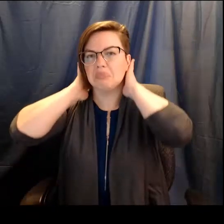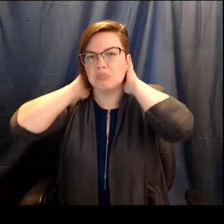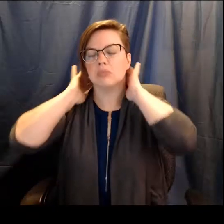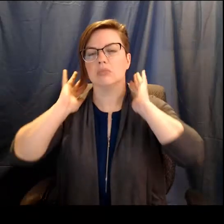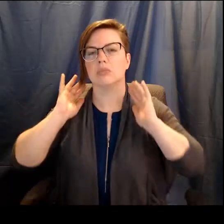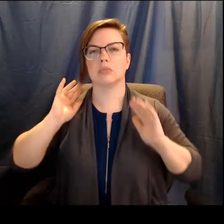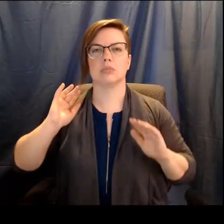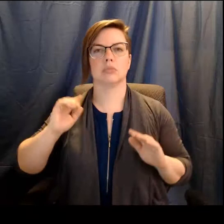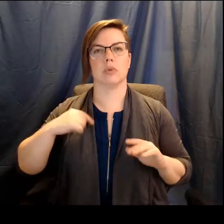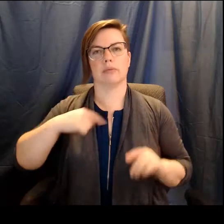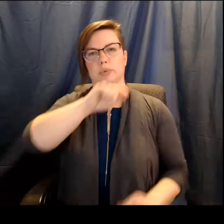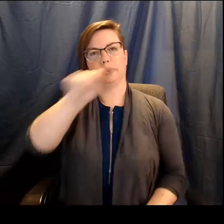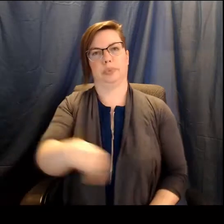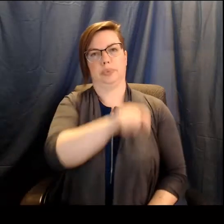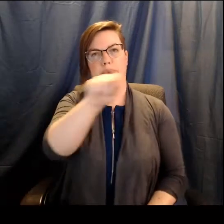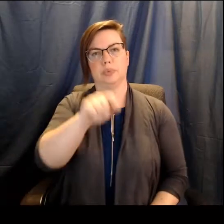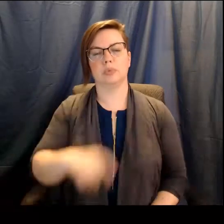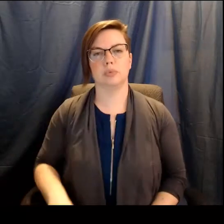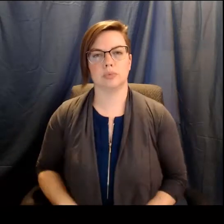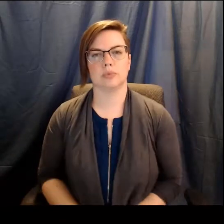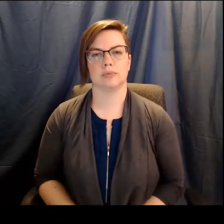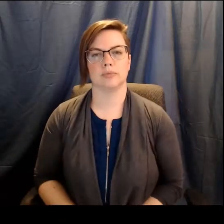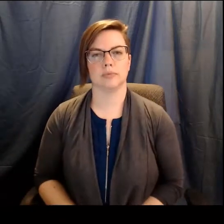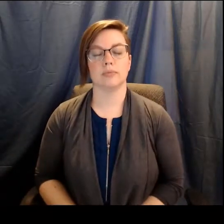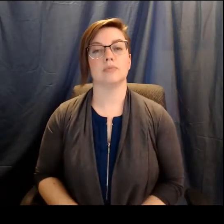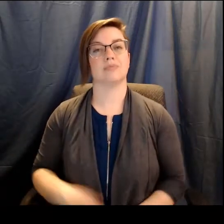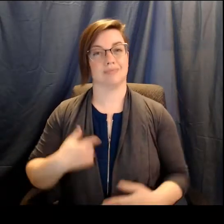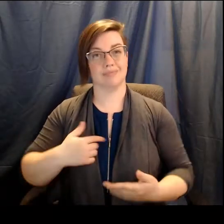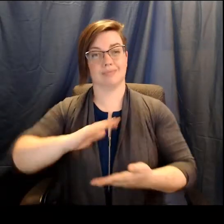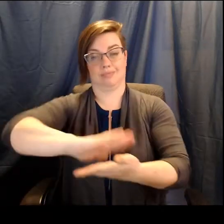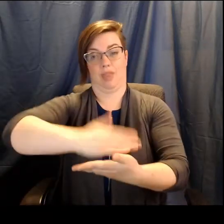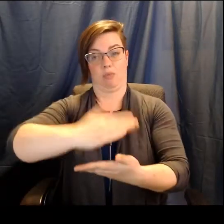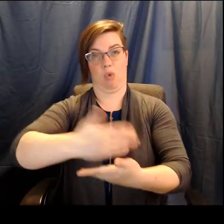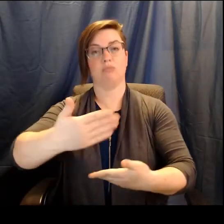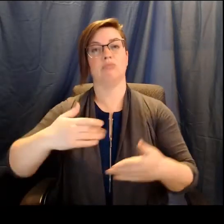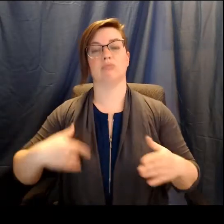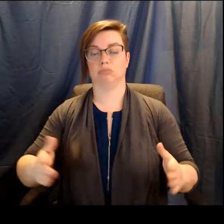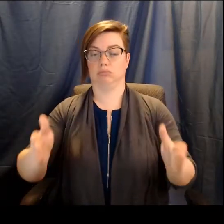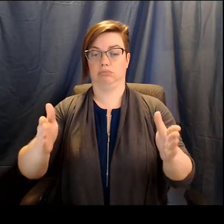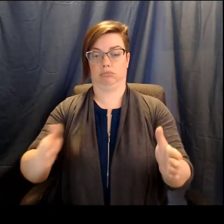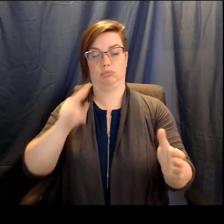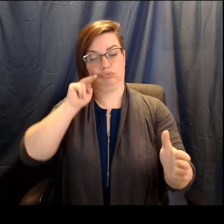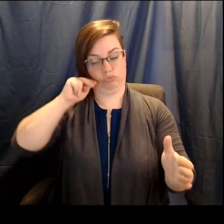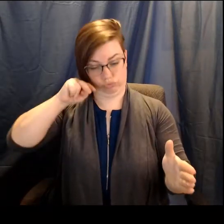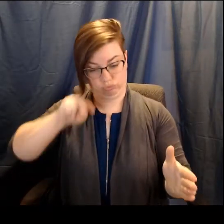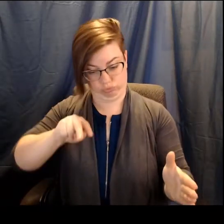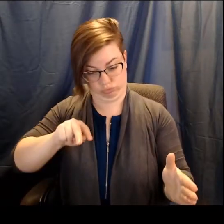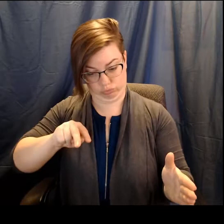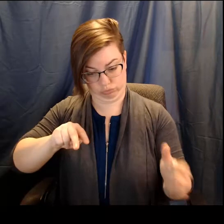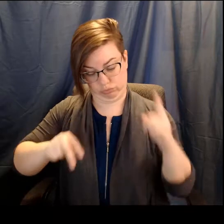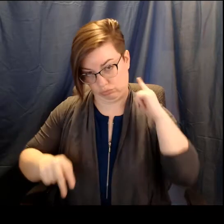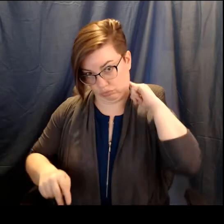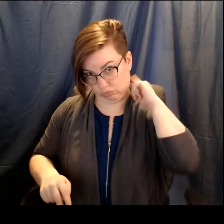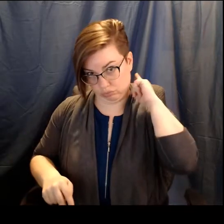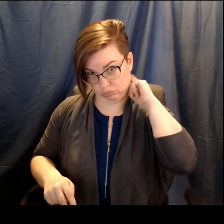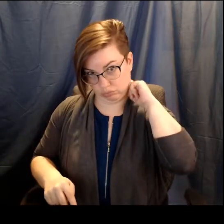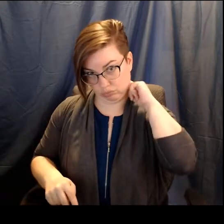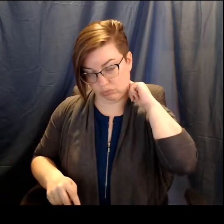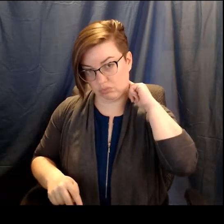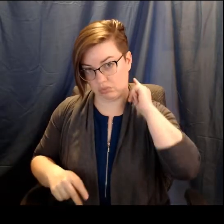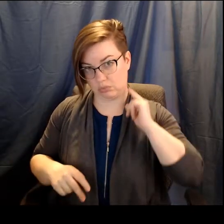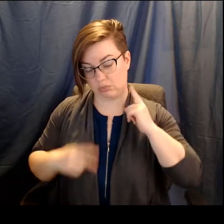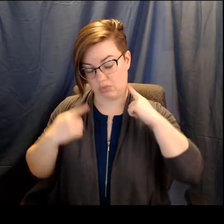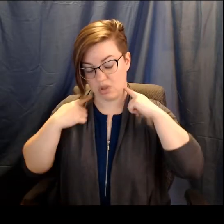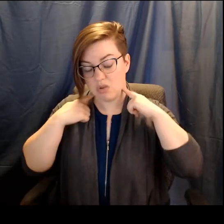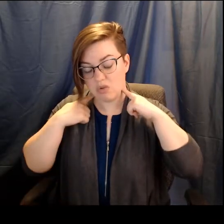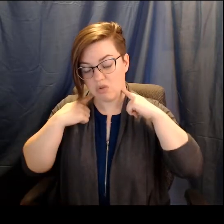neck. Because she's working on a laptop, she's having to look down, so gravity's pulling on her forehead down, and her neck is having to work harder, and she could develop a